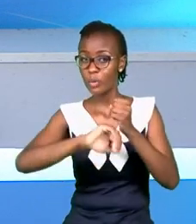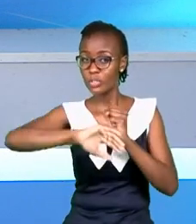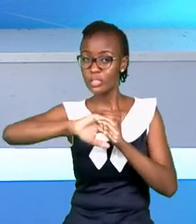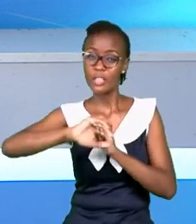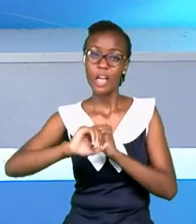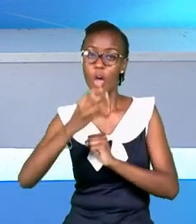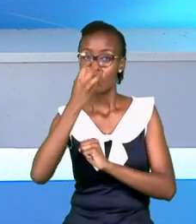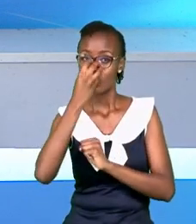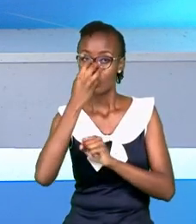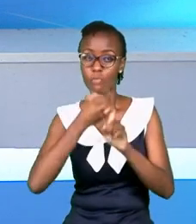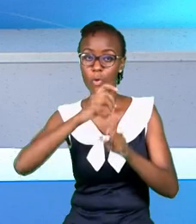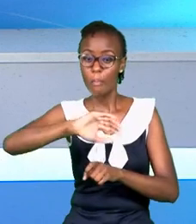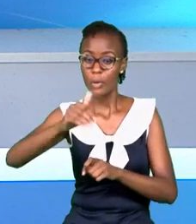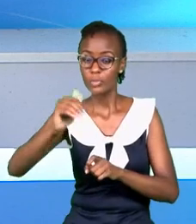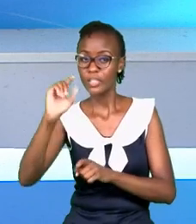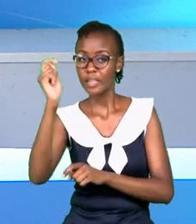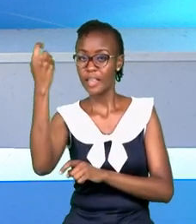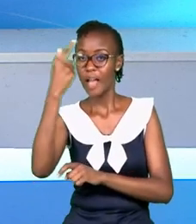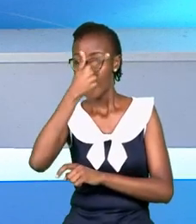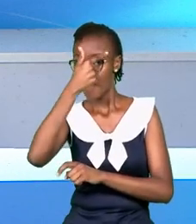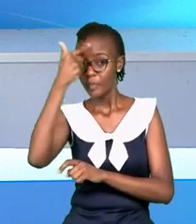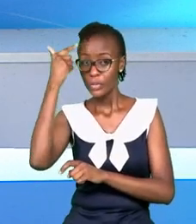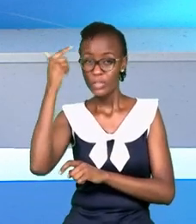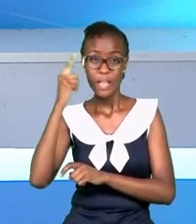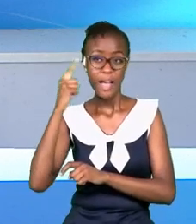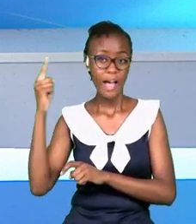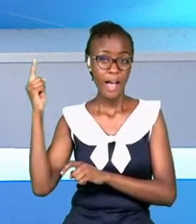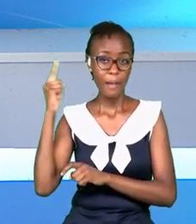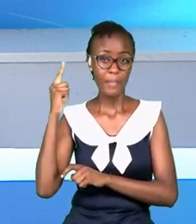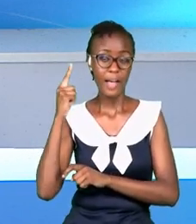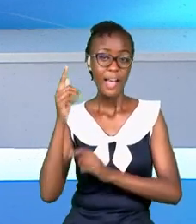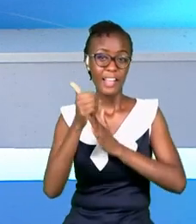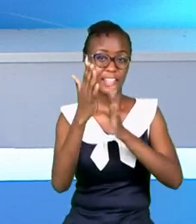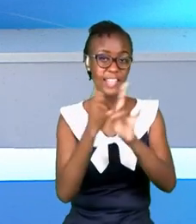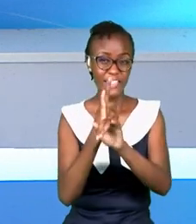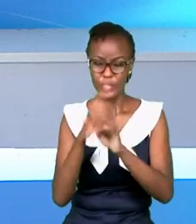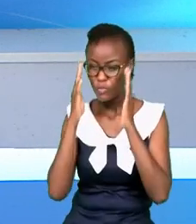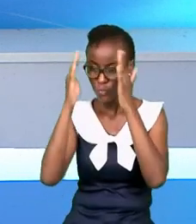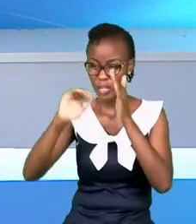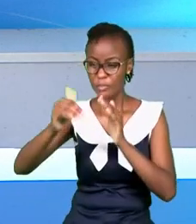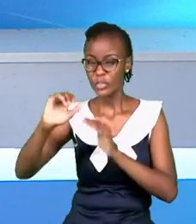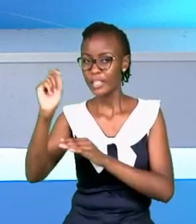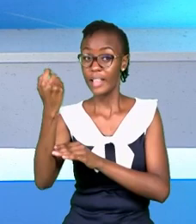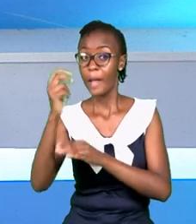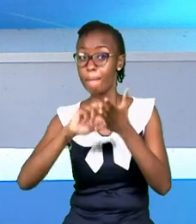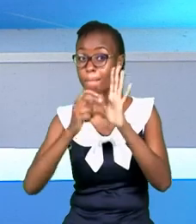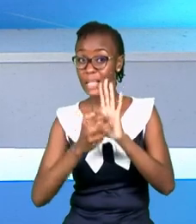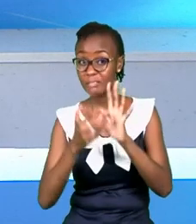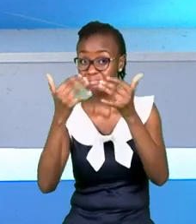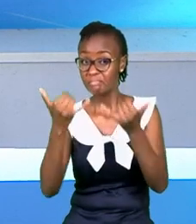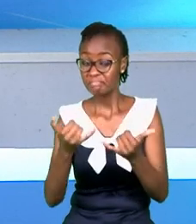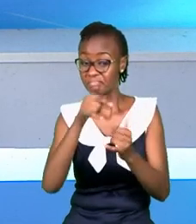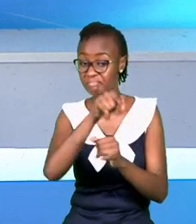which comes in the backdrop of a decisive raid targeting Mount Kenya region, aims at popularizing Odinga's presidential bid. Flora